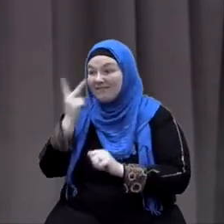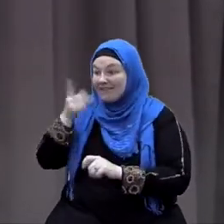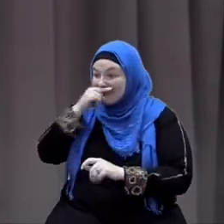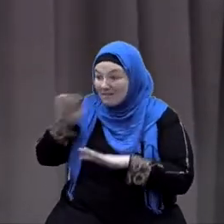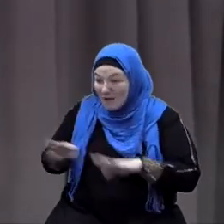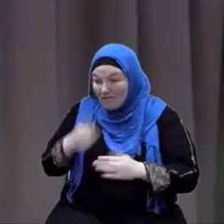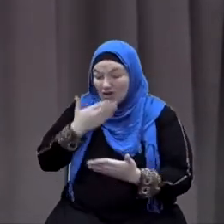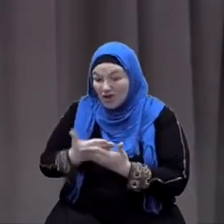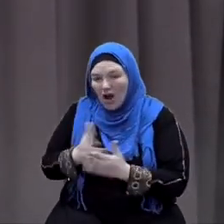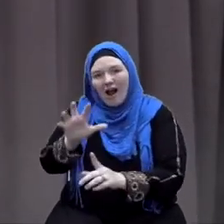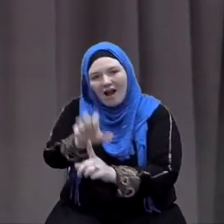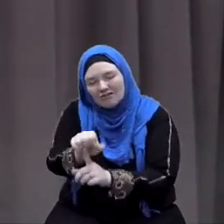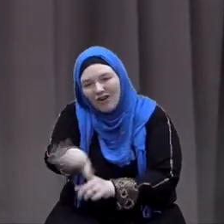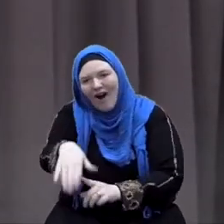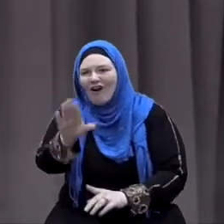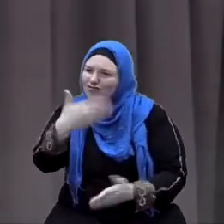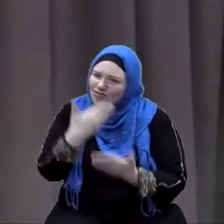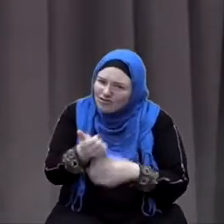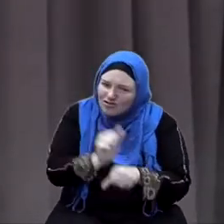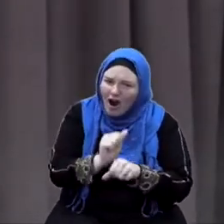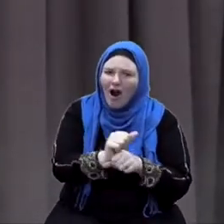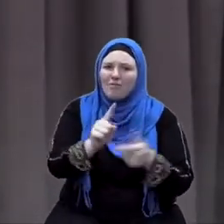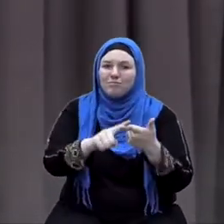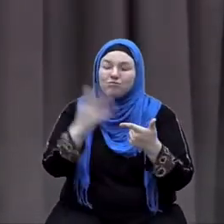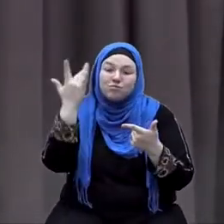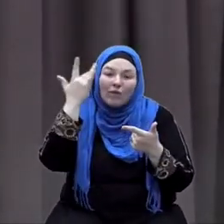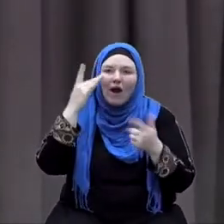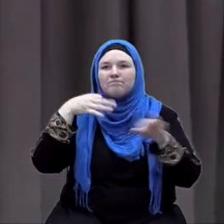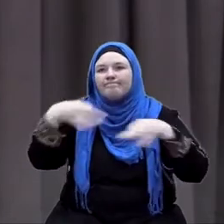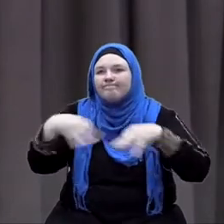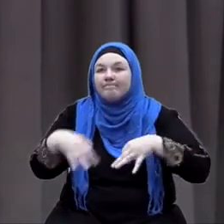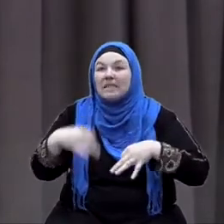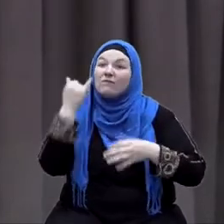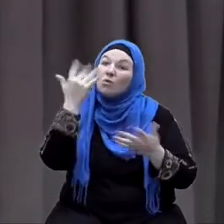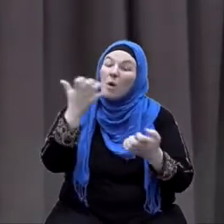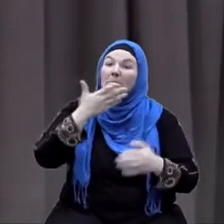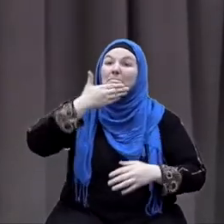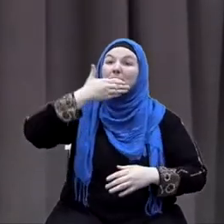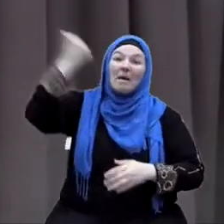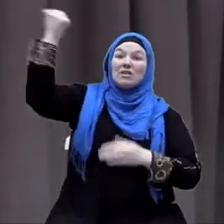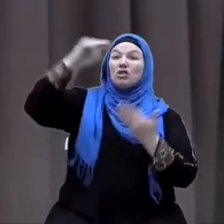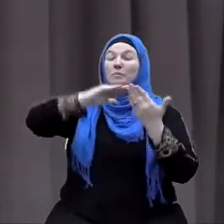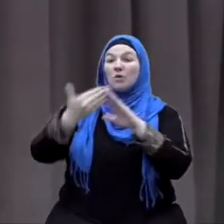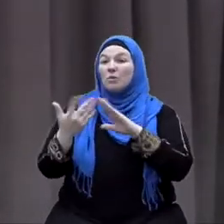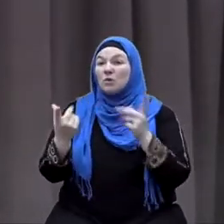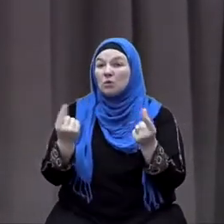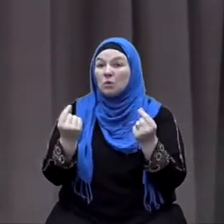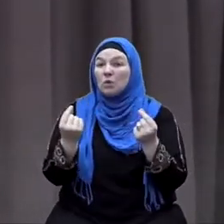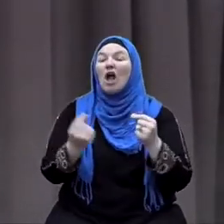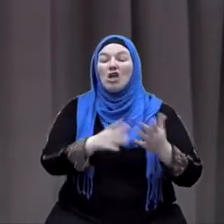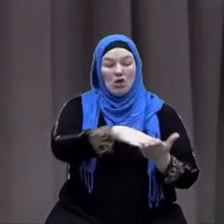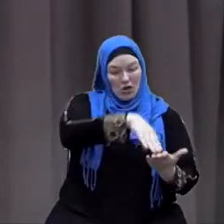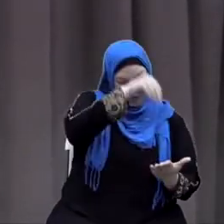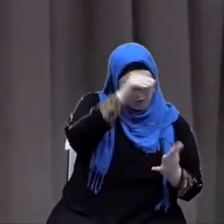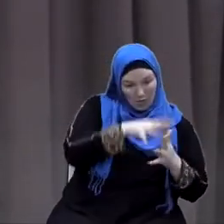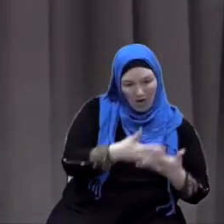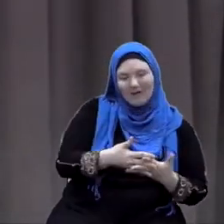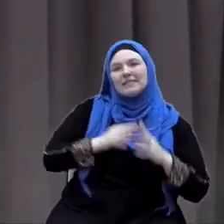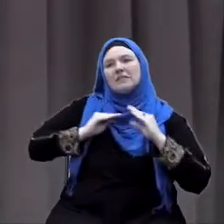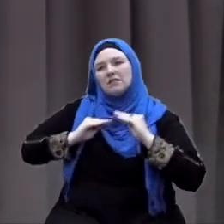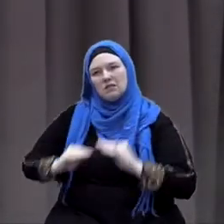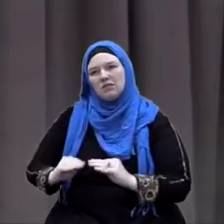in the community? Learn Quran and teach it. You become our best, because